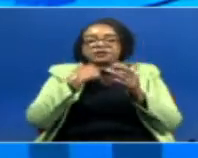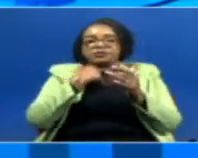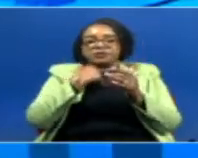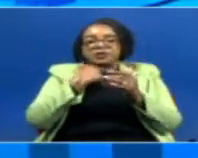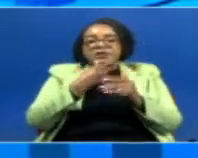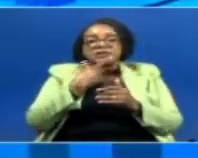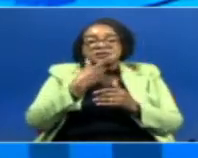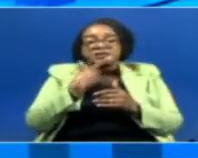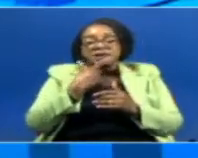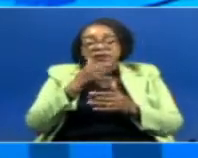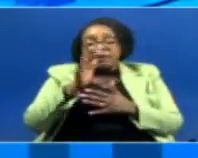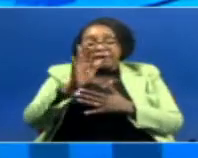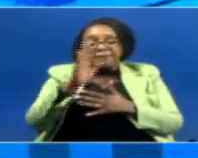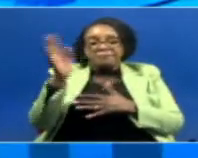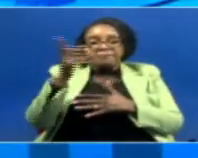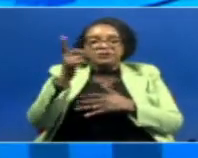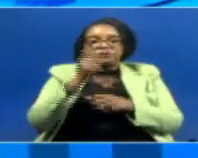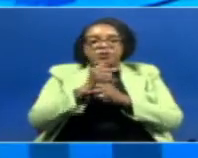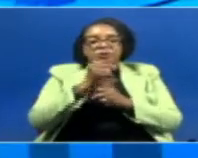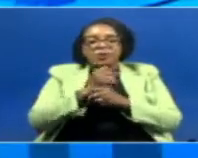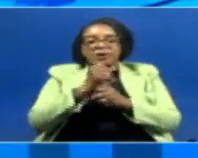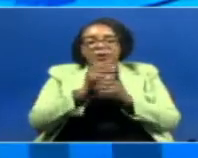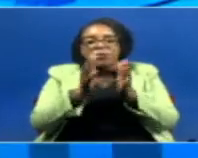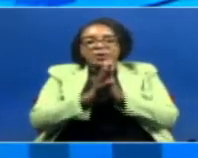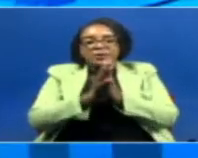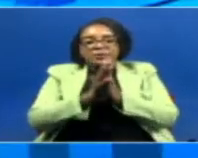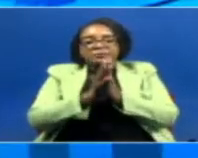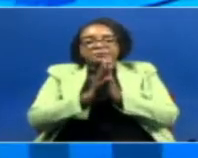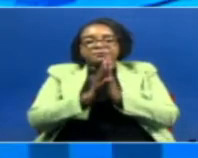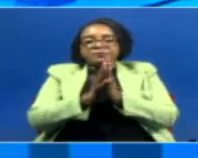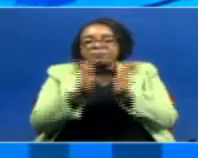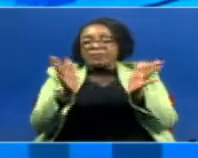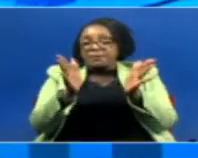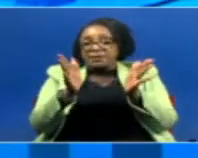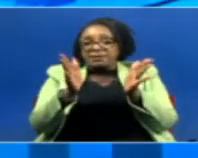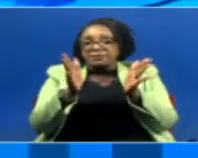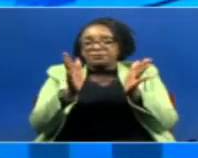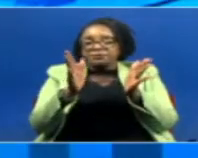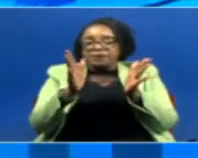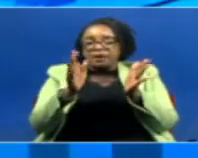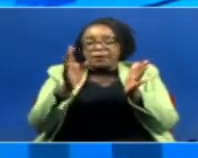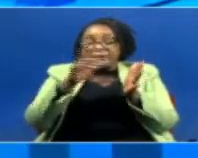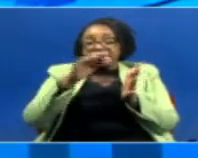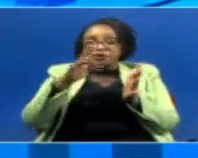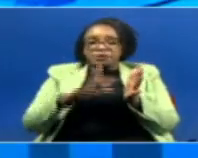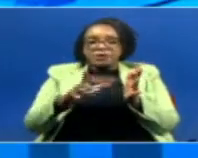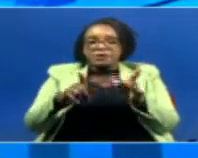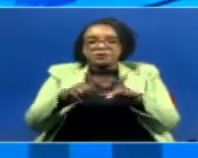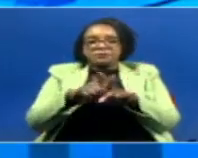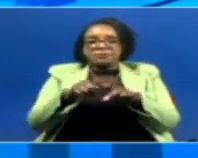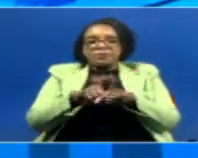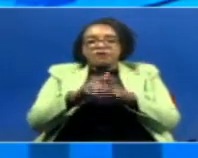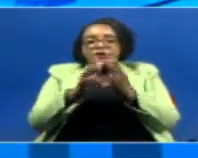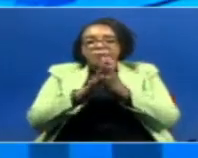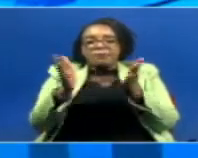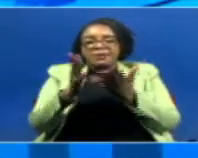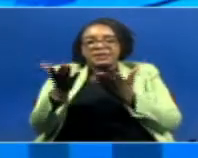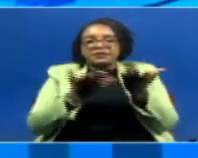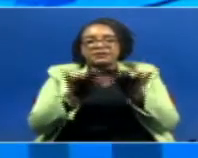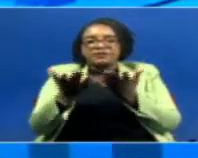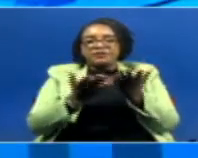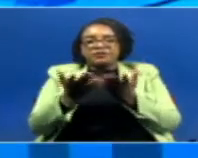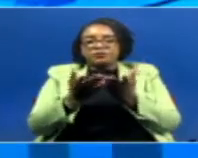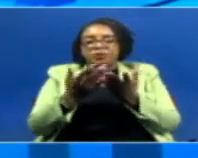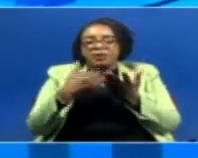her ministry will work in collaboration with the Public Service Commission and the State Department for Public Service to ease